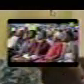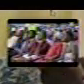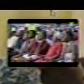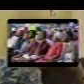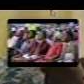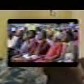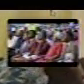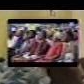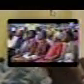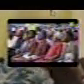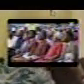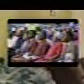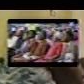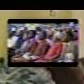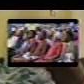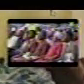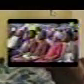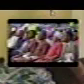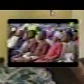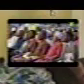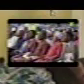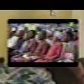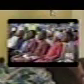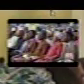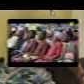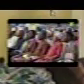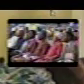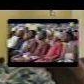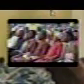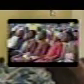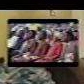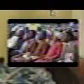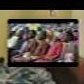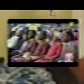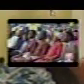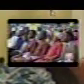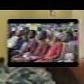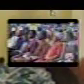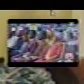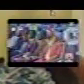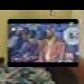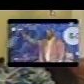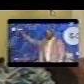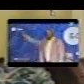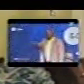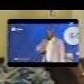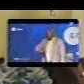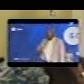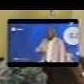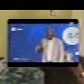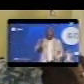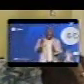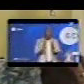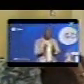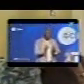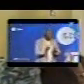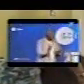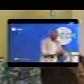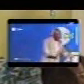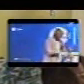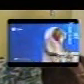Romans, New Testament now, talking about the blindness of the people, the blindness of